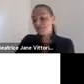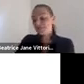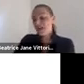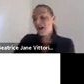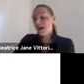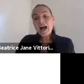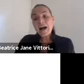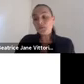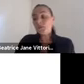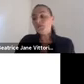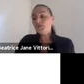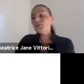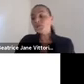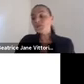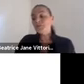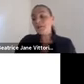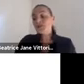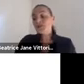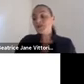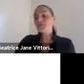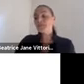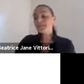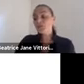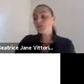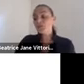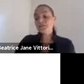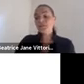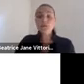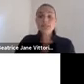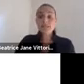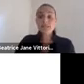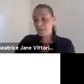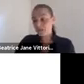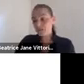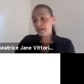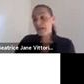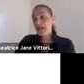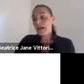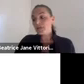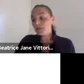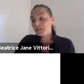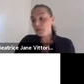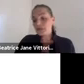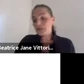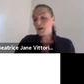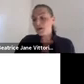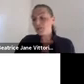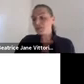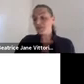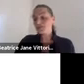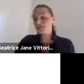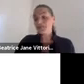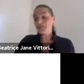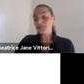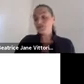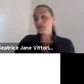present, how do the memories of this movement of women's emancipation and the principles of